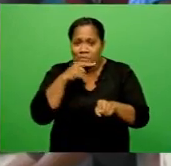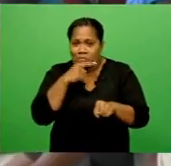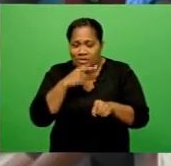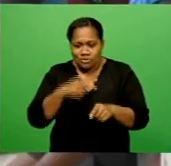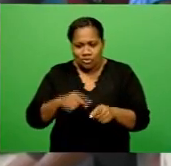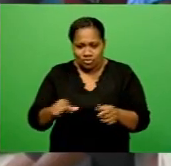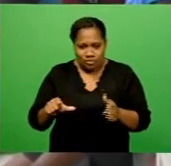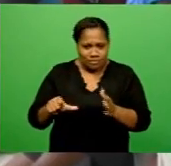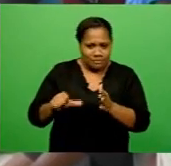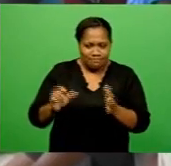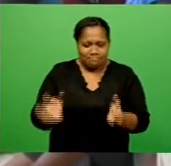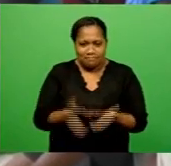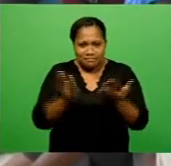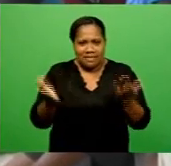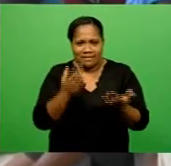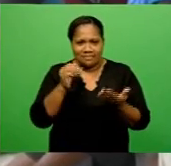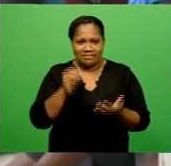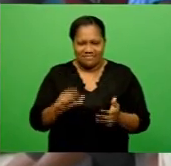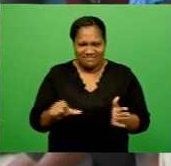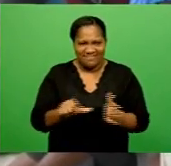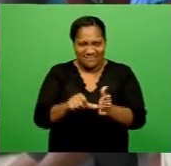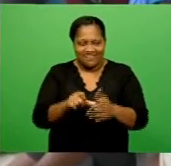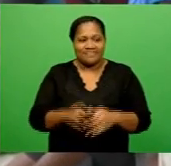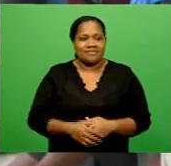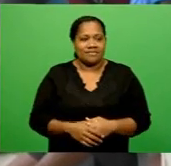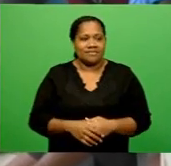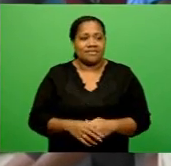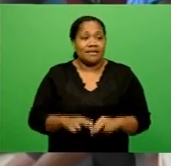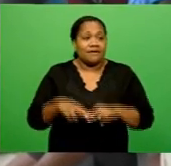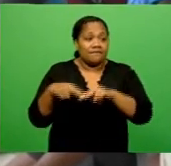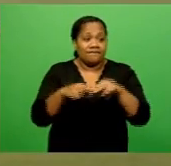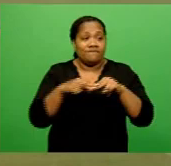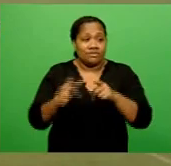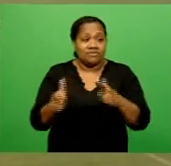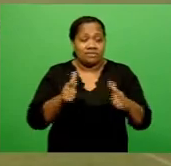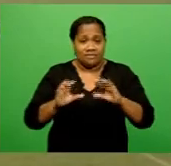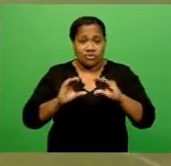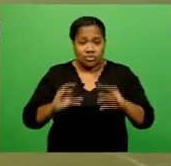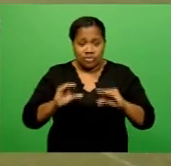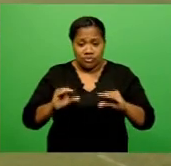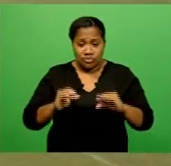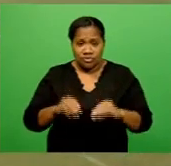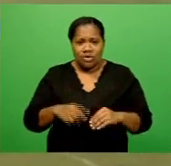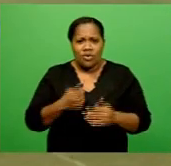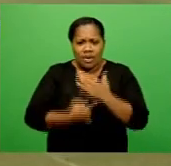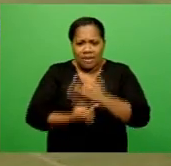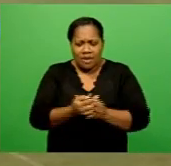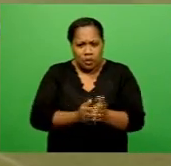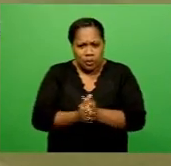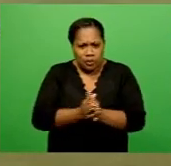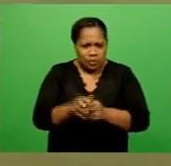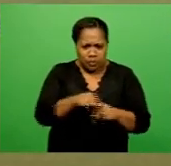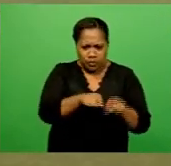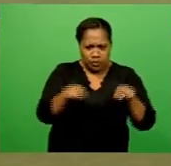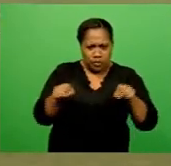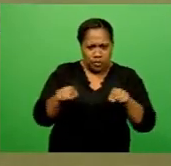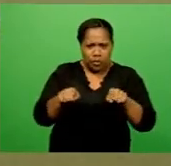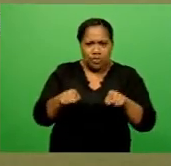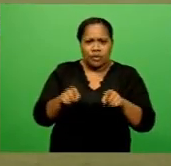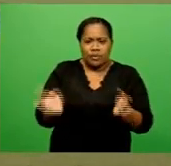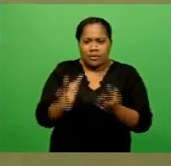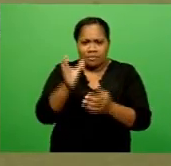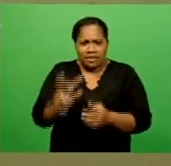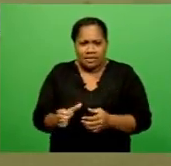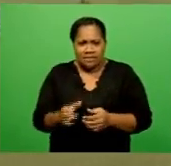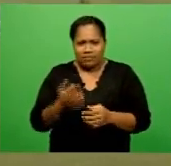socks. Fiji Sevens coach Gareth Baber was also impressed with the number of players during the two-day tournament. However, he